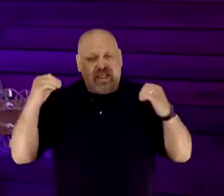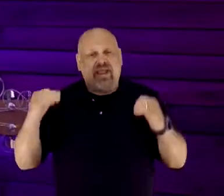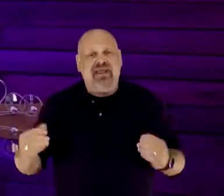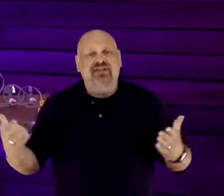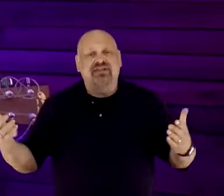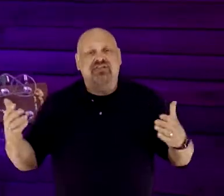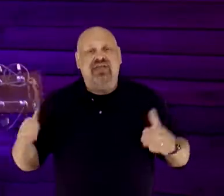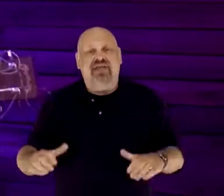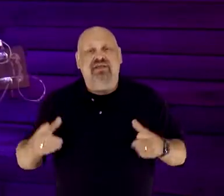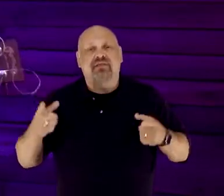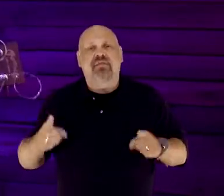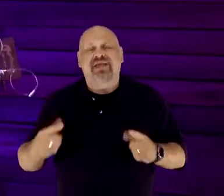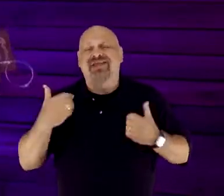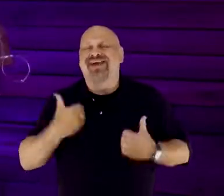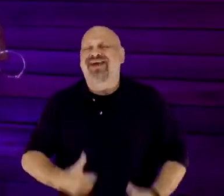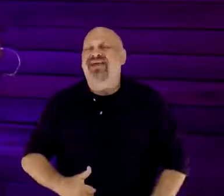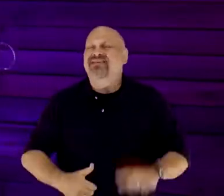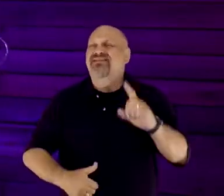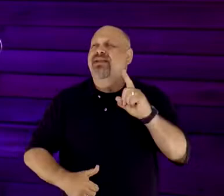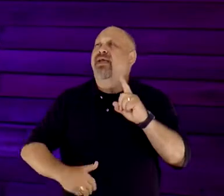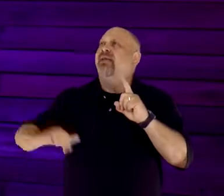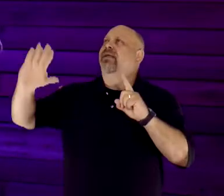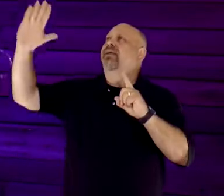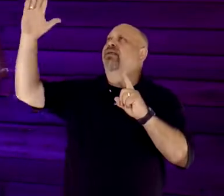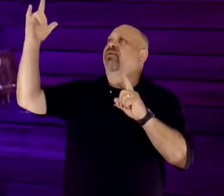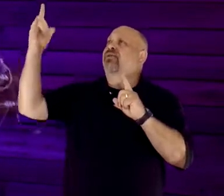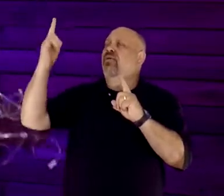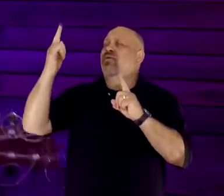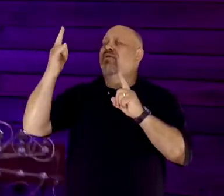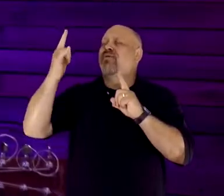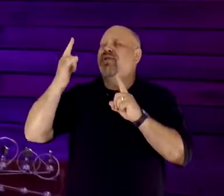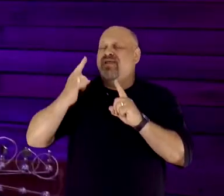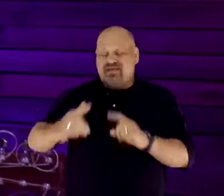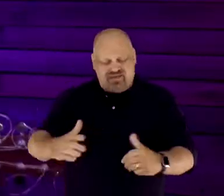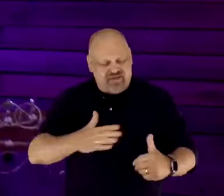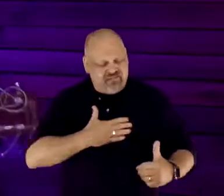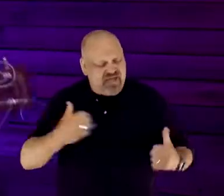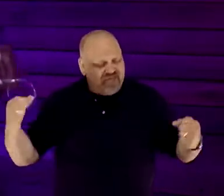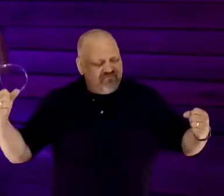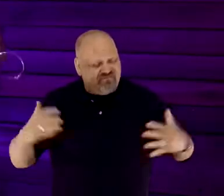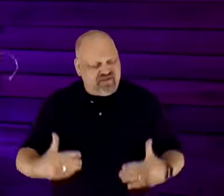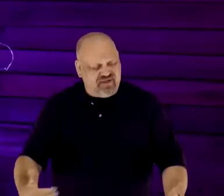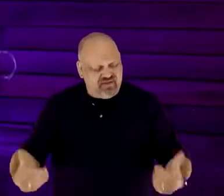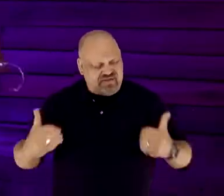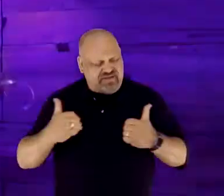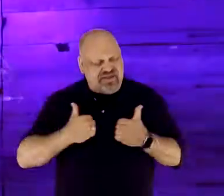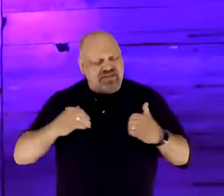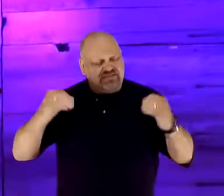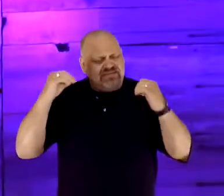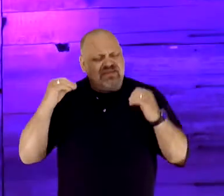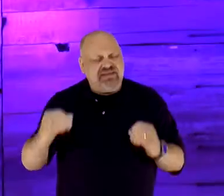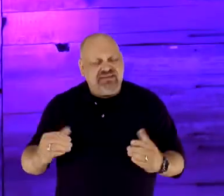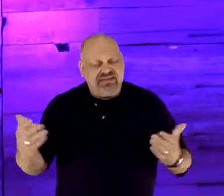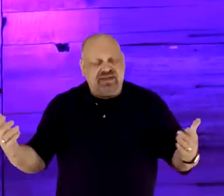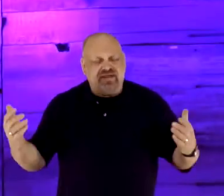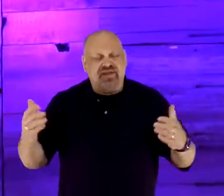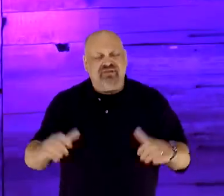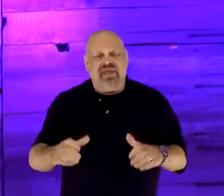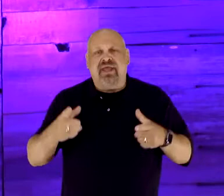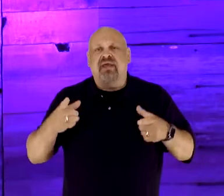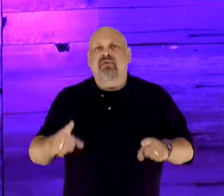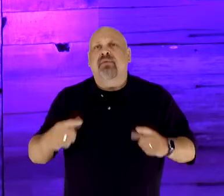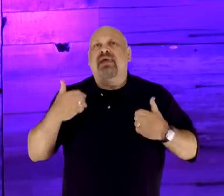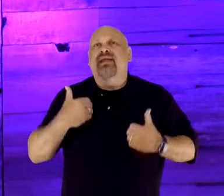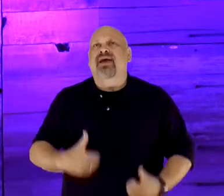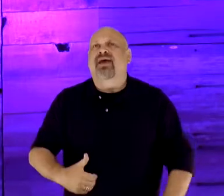doesn't stand a chance when I stand in your love. My fear doesn't stand